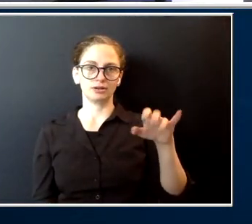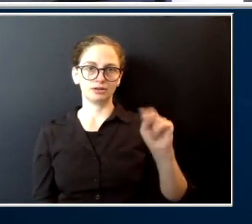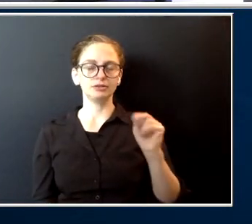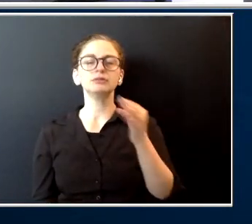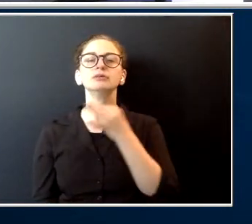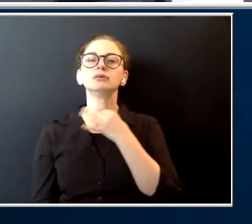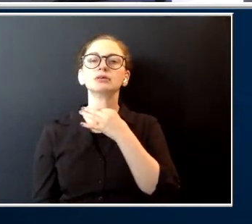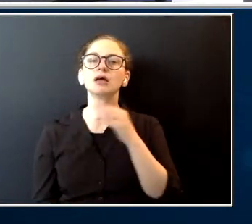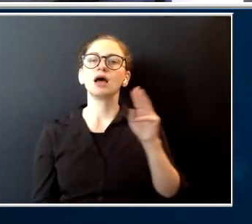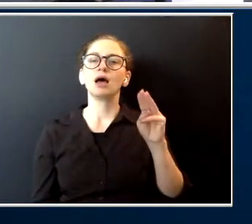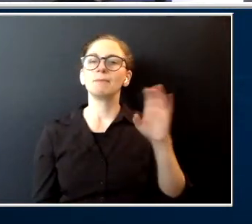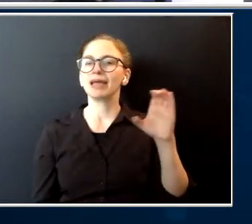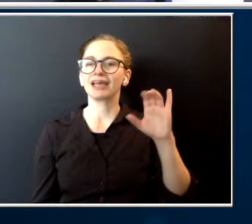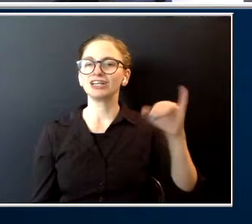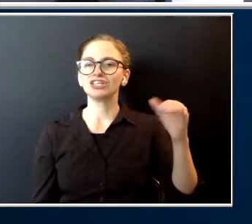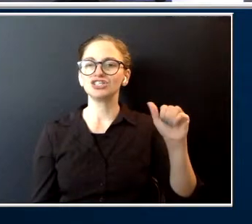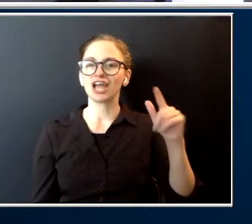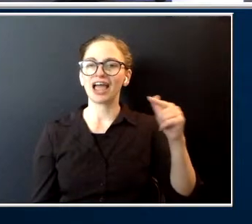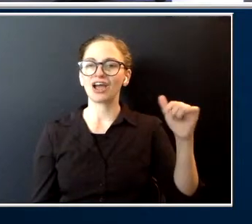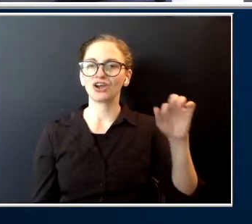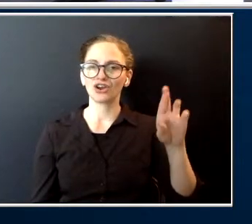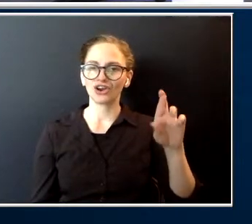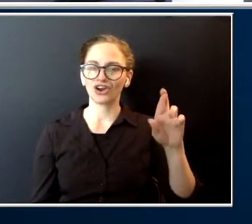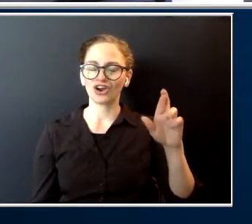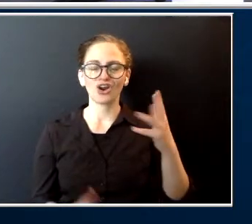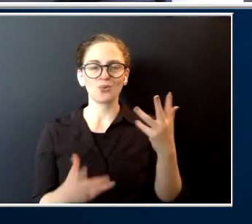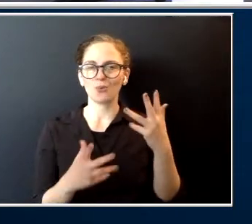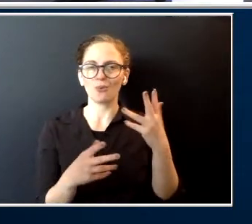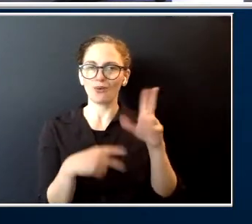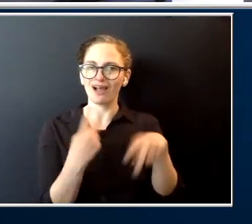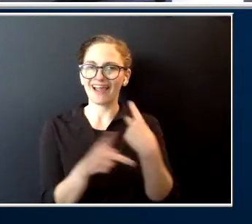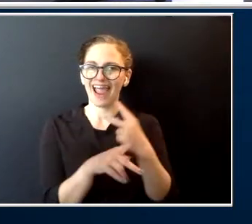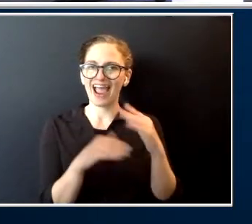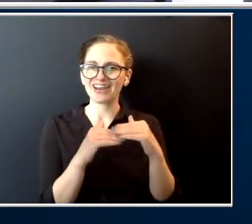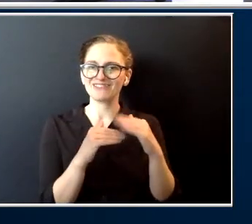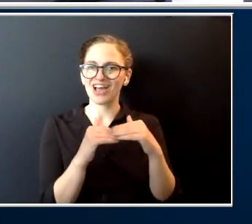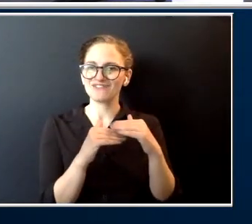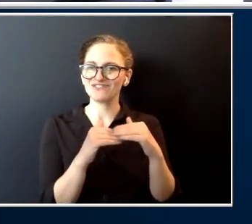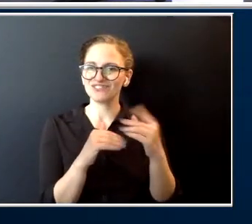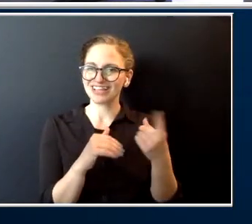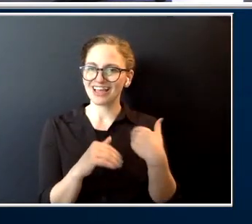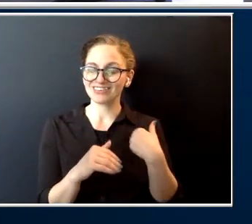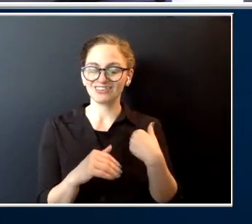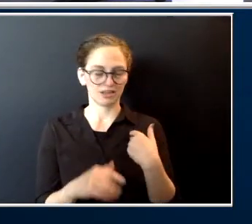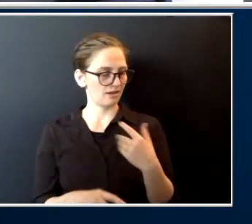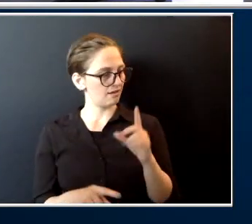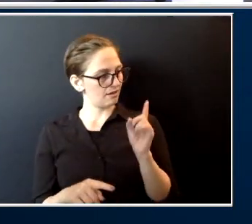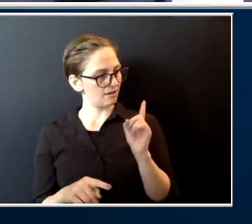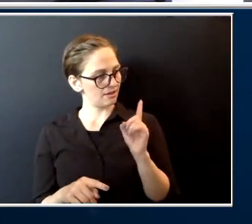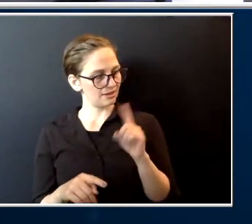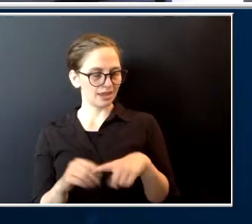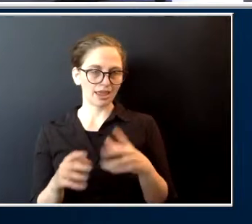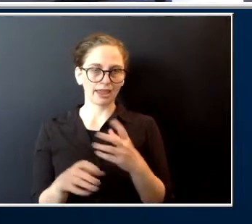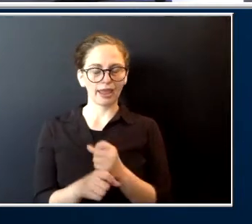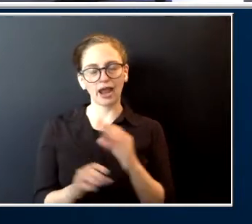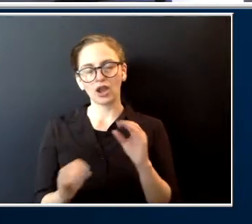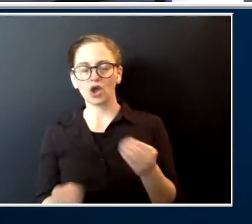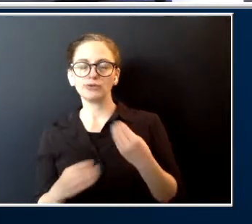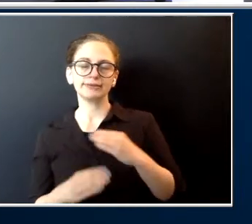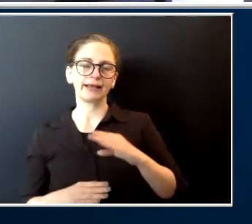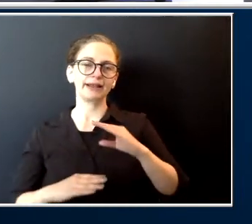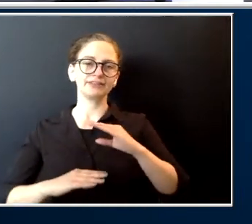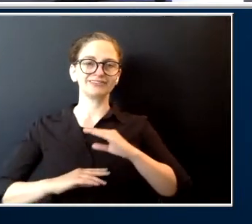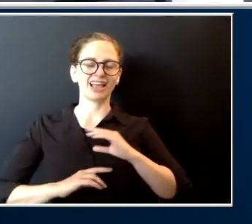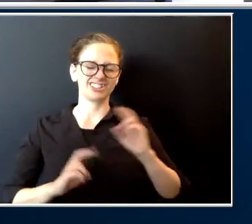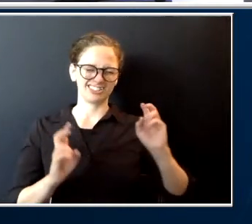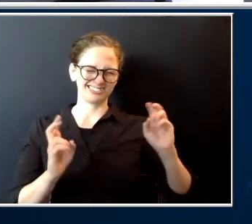have? Well, I got to tell you, I can't get no satisfaction without the answer to that question. We know you have the moves like Mick Jagger.